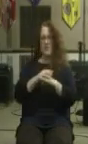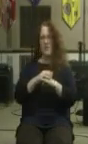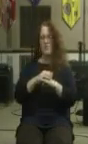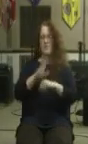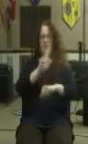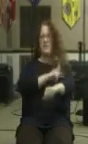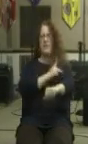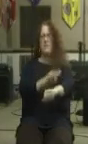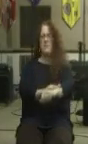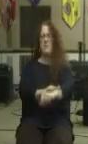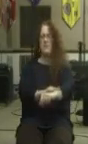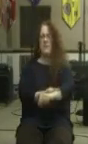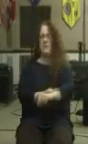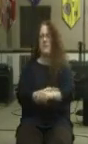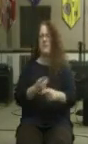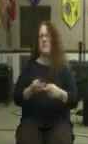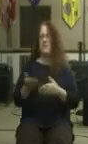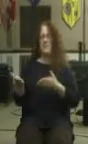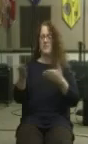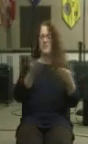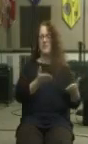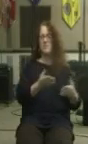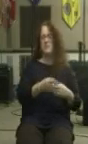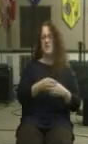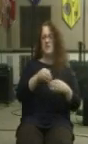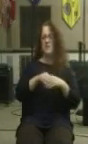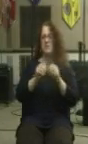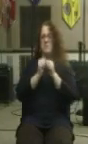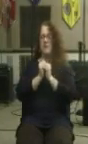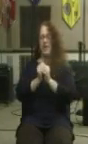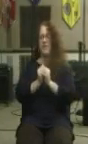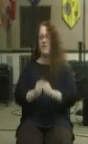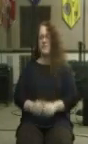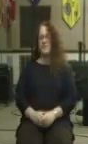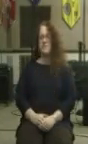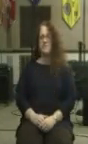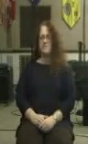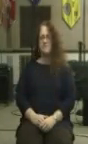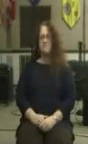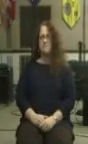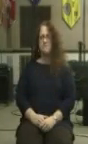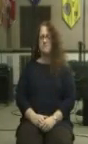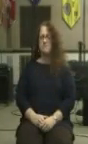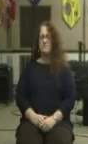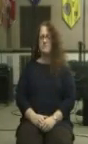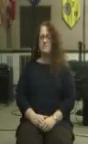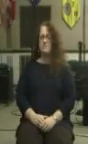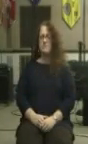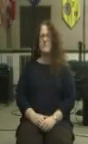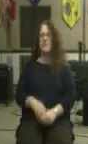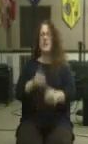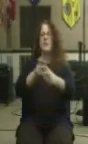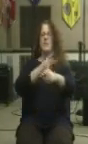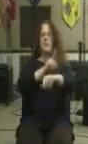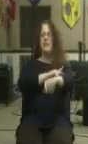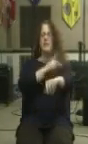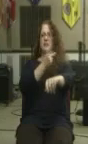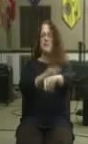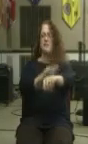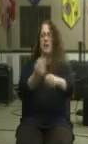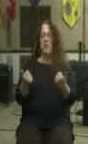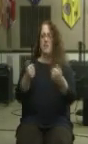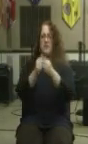will understand the power that compels them to come together. There